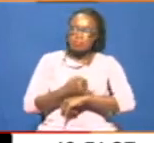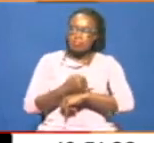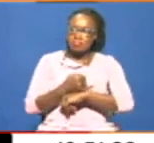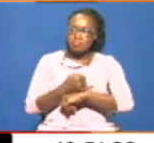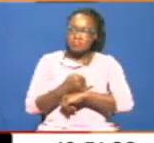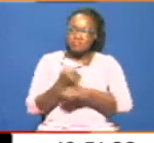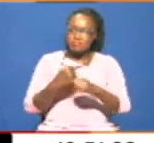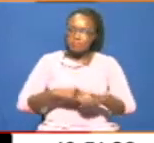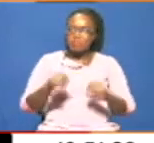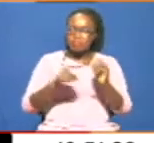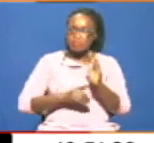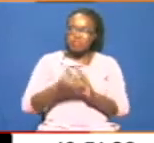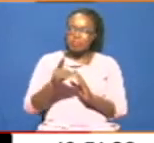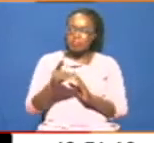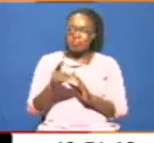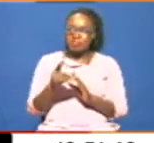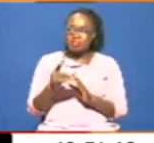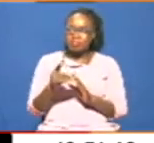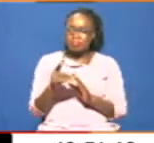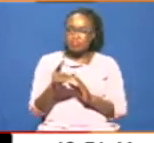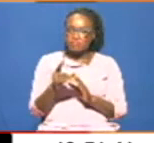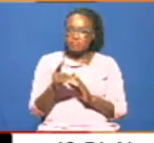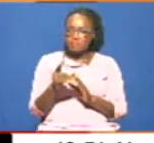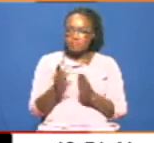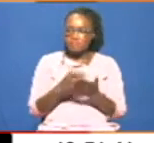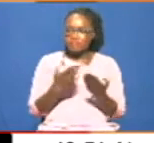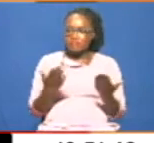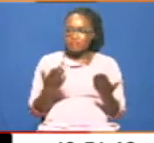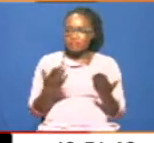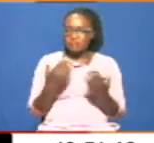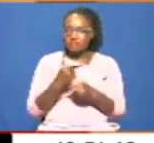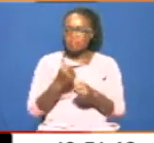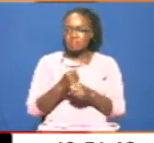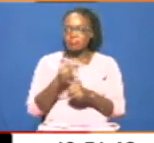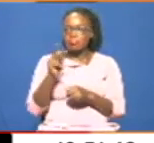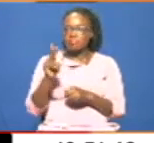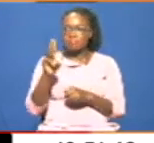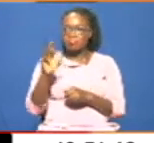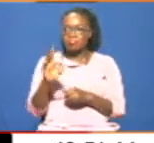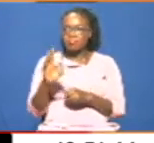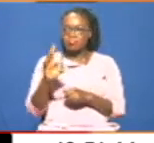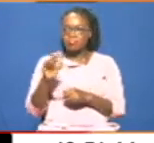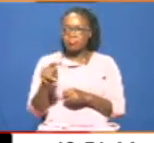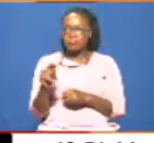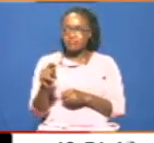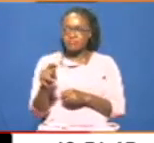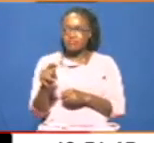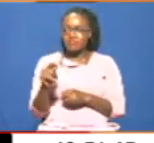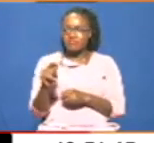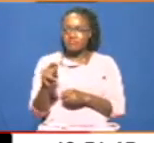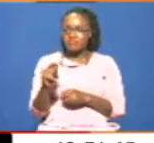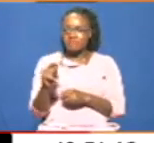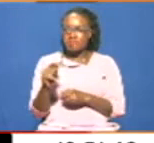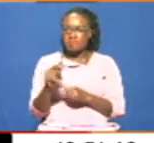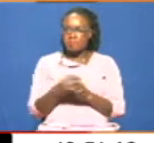are able to develop, maybe something like is being done by the KWFT, they are very good at that. Mm-hmm.